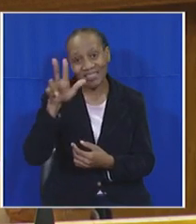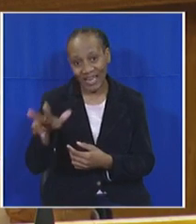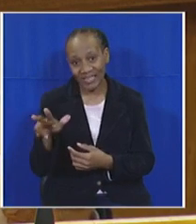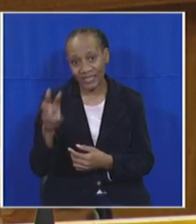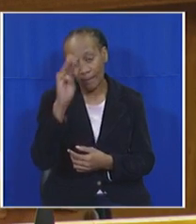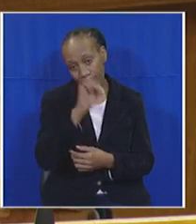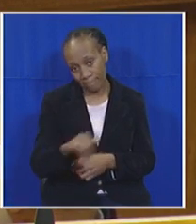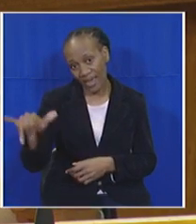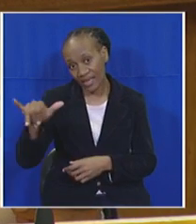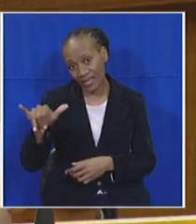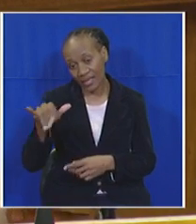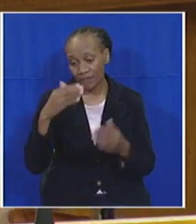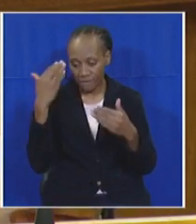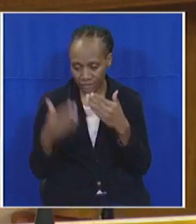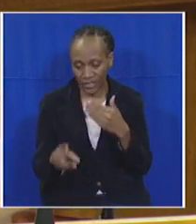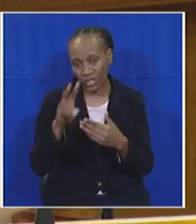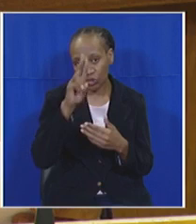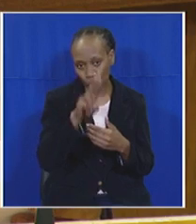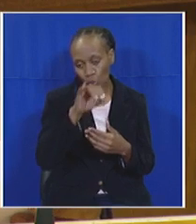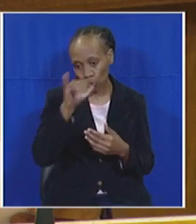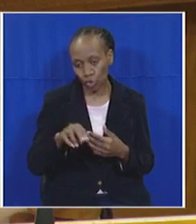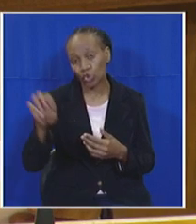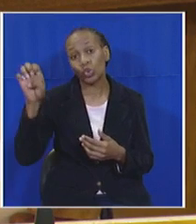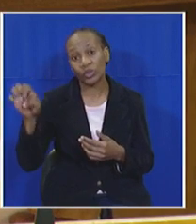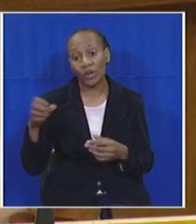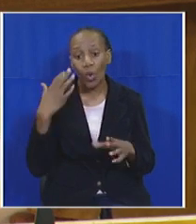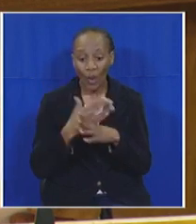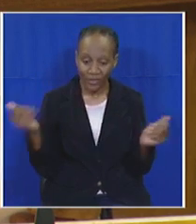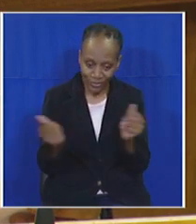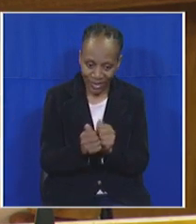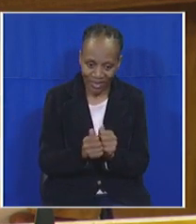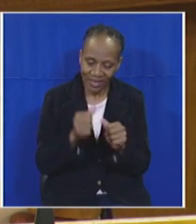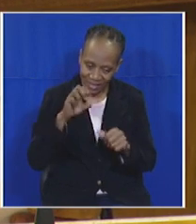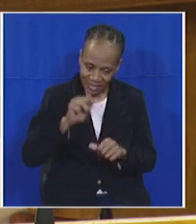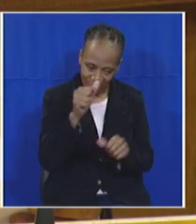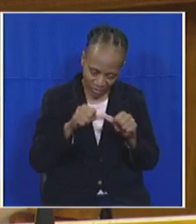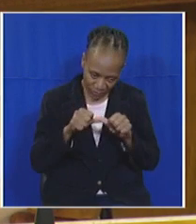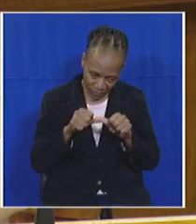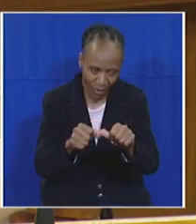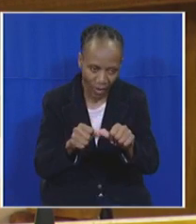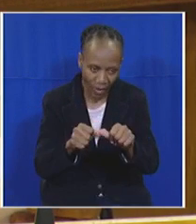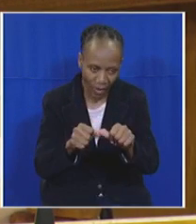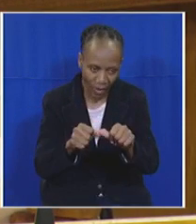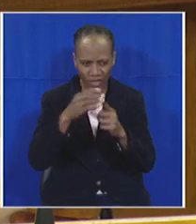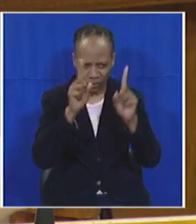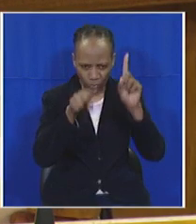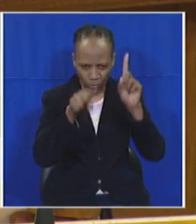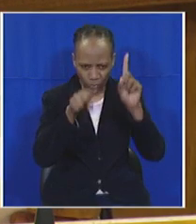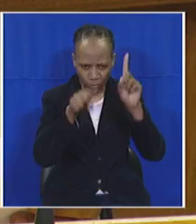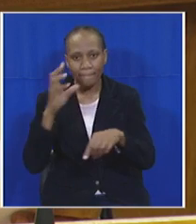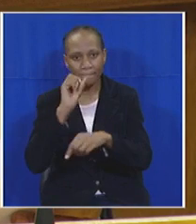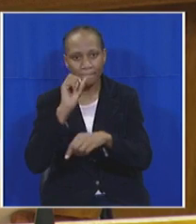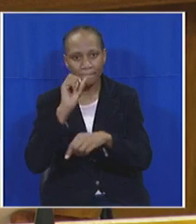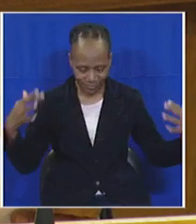to the 2nd of June. Under the slogan, "Together Moving South Africa Forward, United in Our Diversity for a Prosperity Inclusive